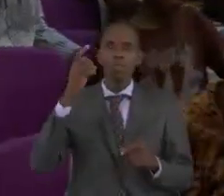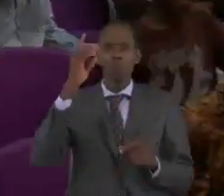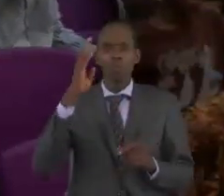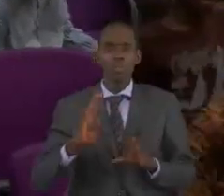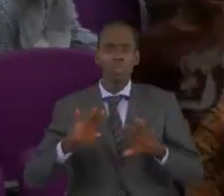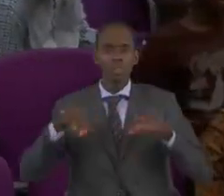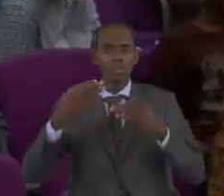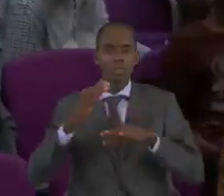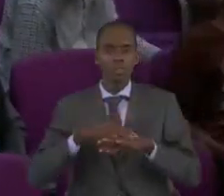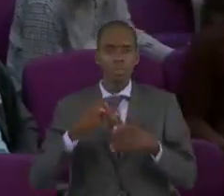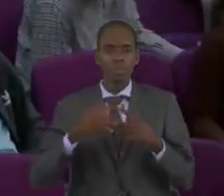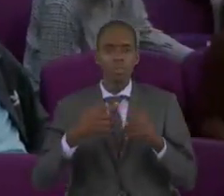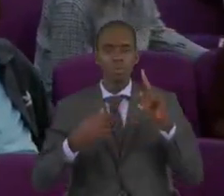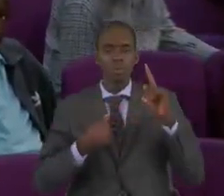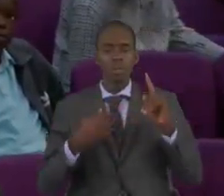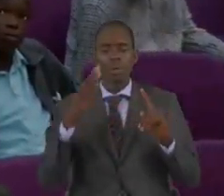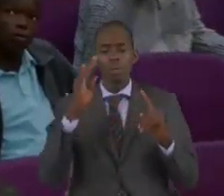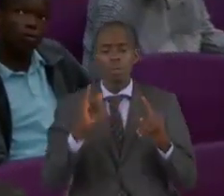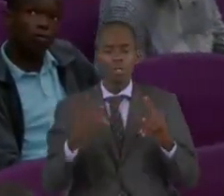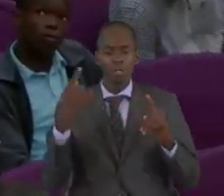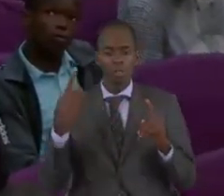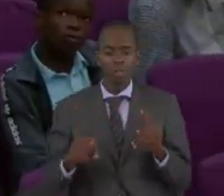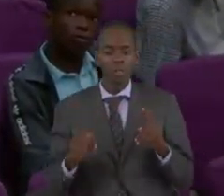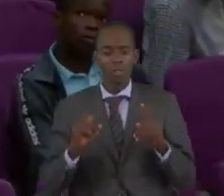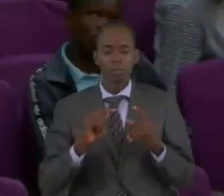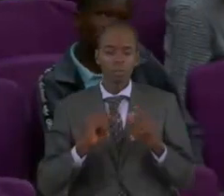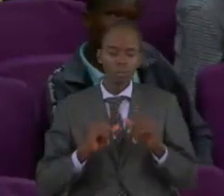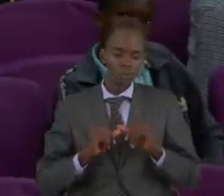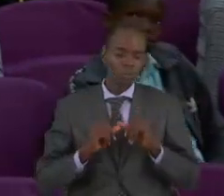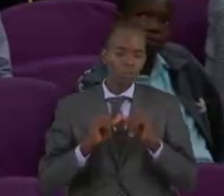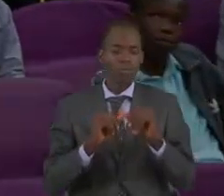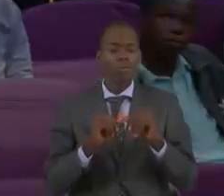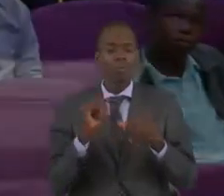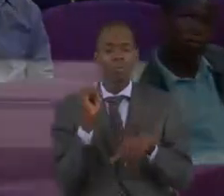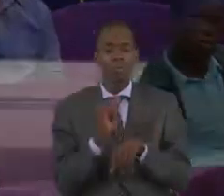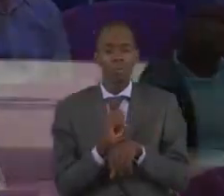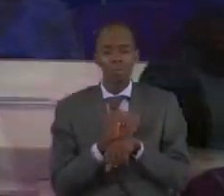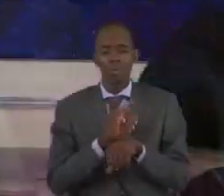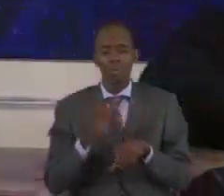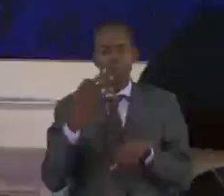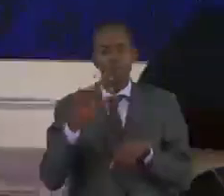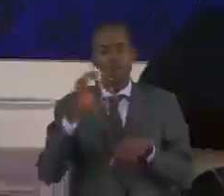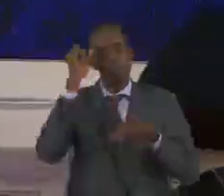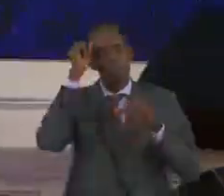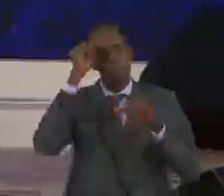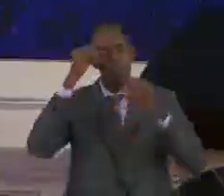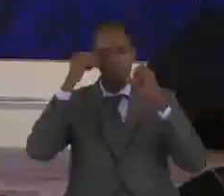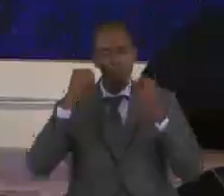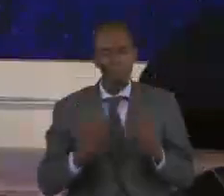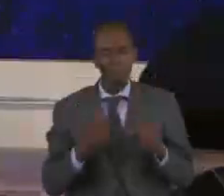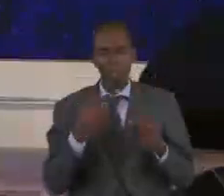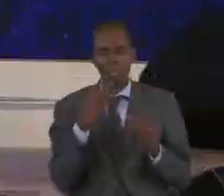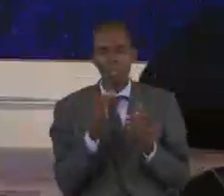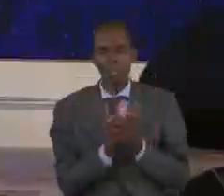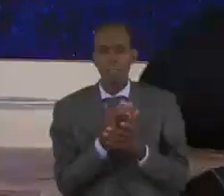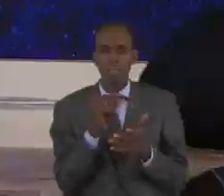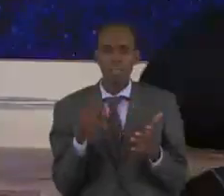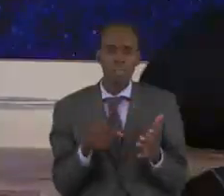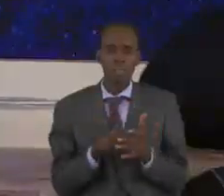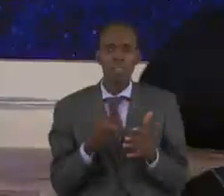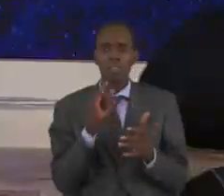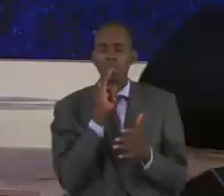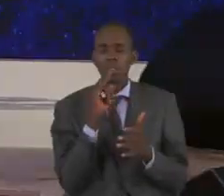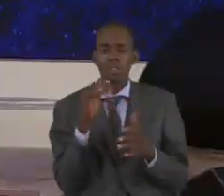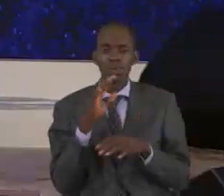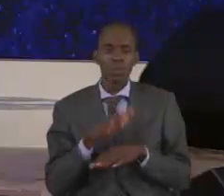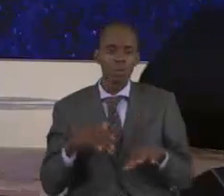by the effectual working of his power. He said, this is not natural